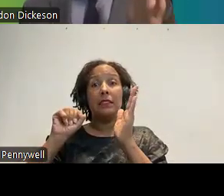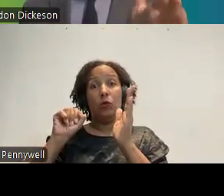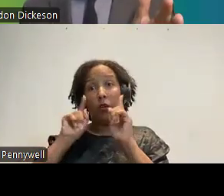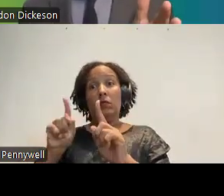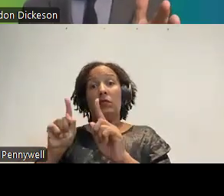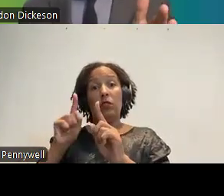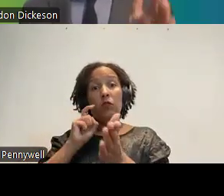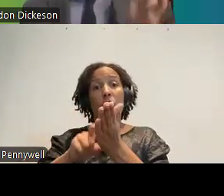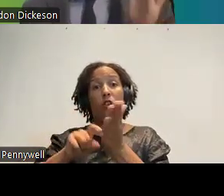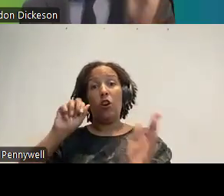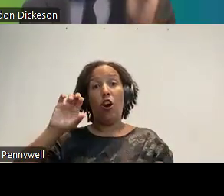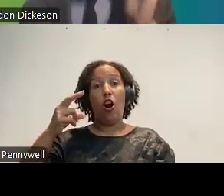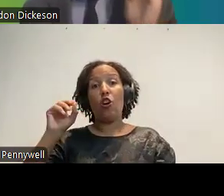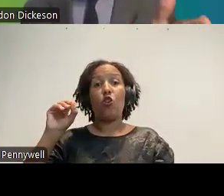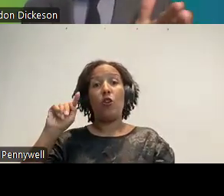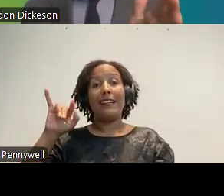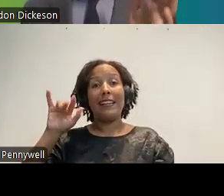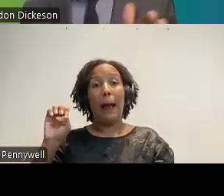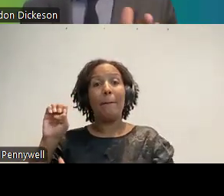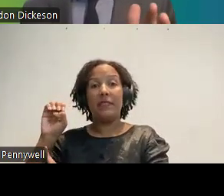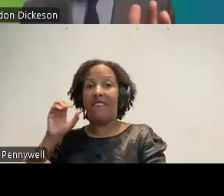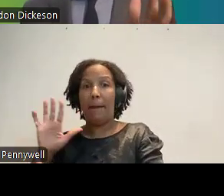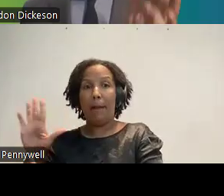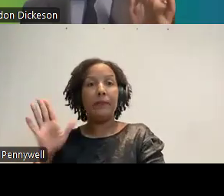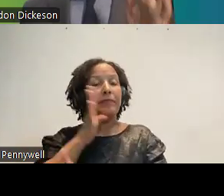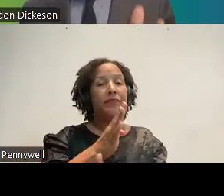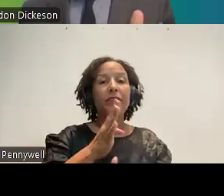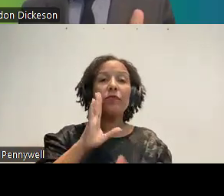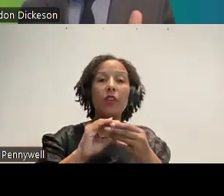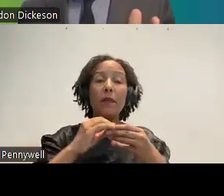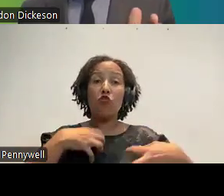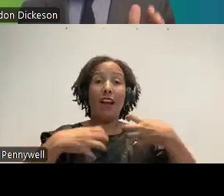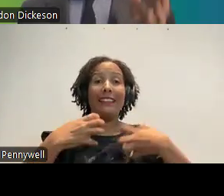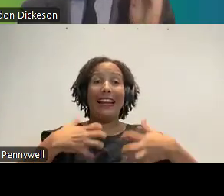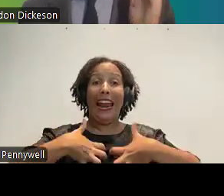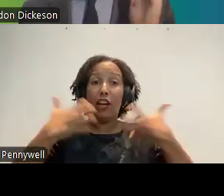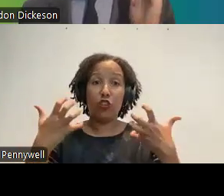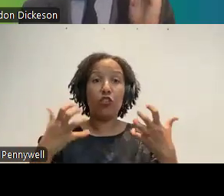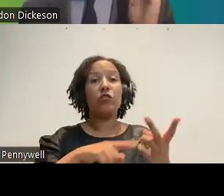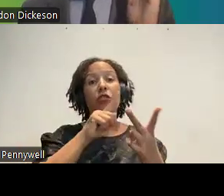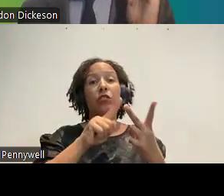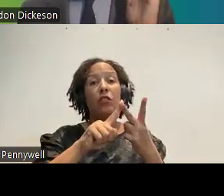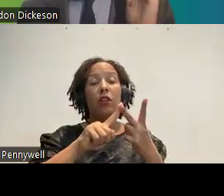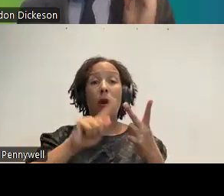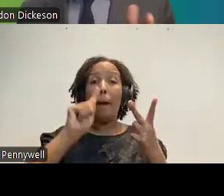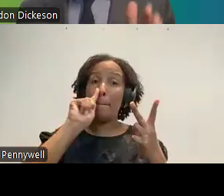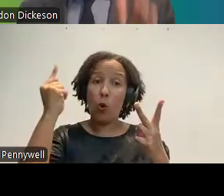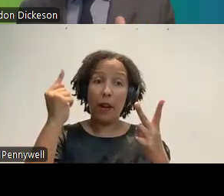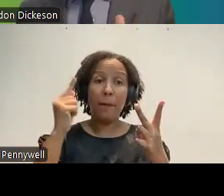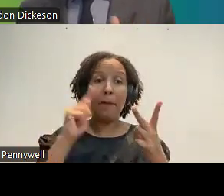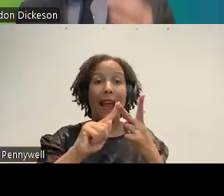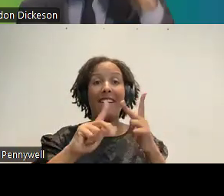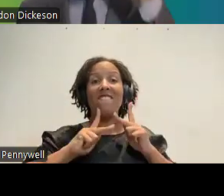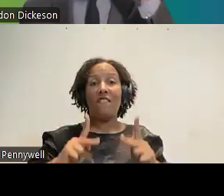So the ones I want to highlight are the aggression and the anger, the boredom, and then the physical